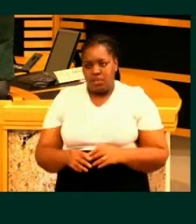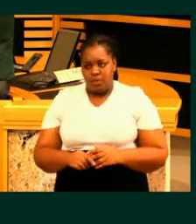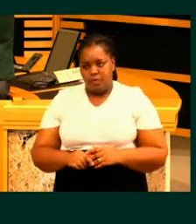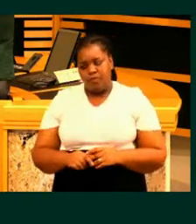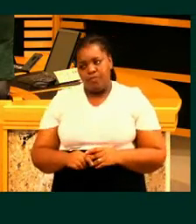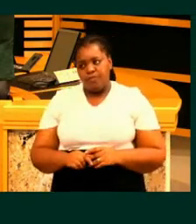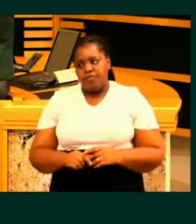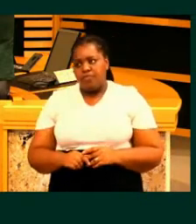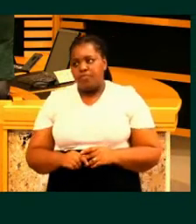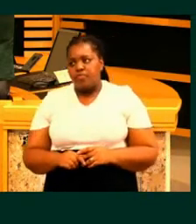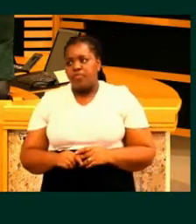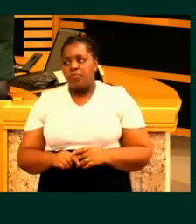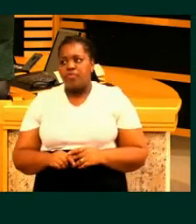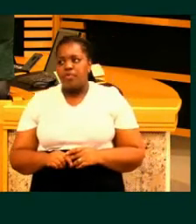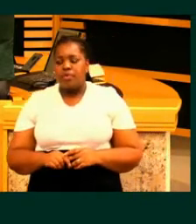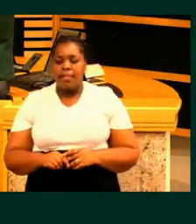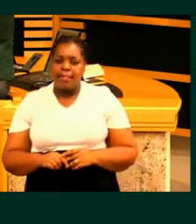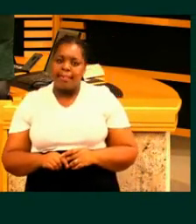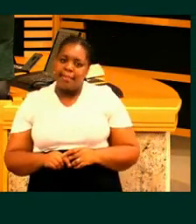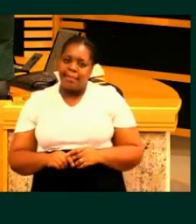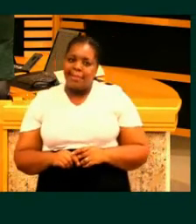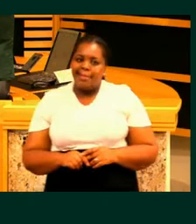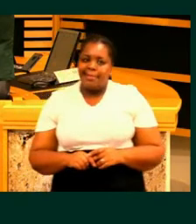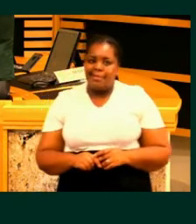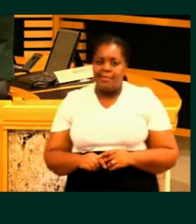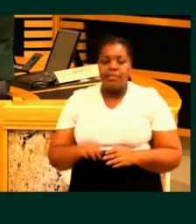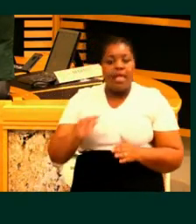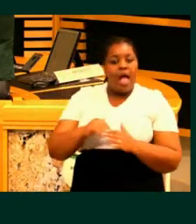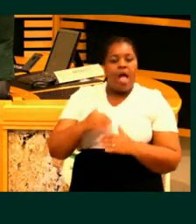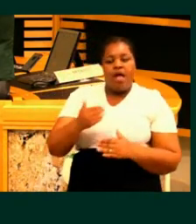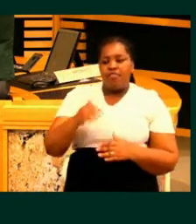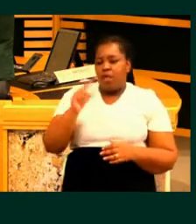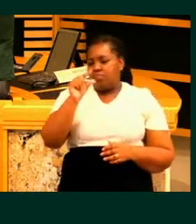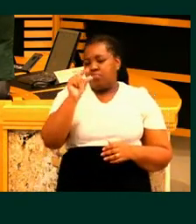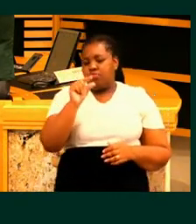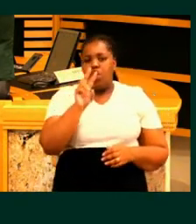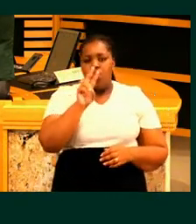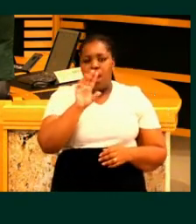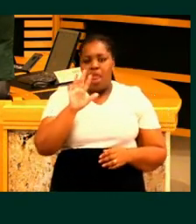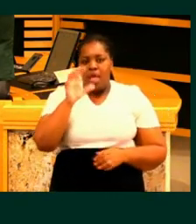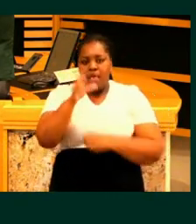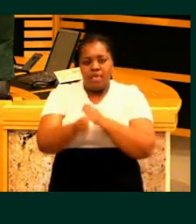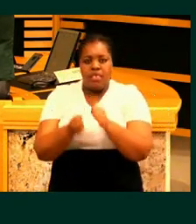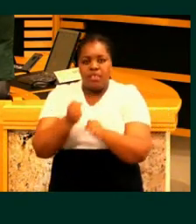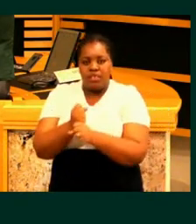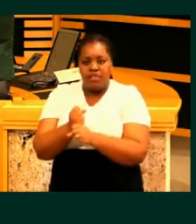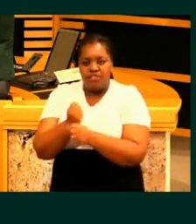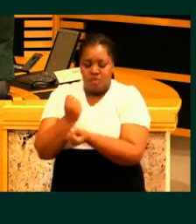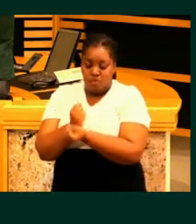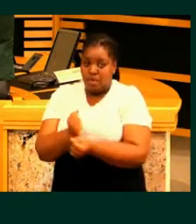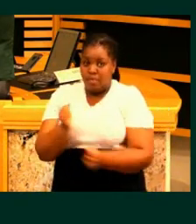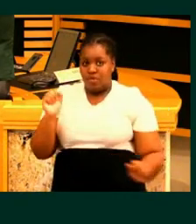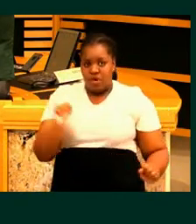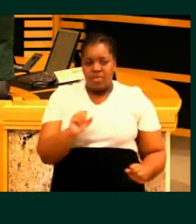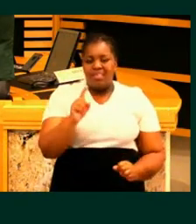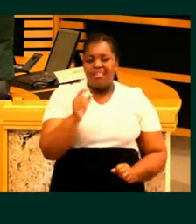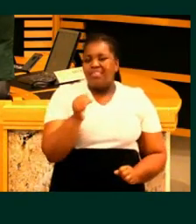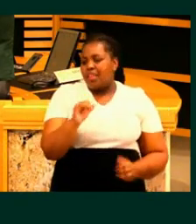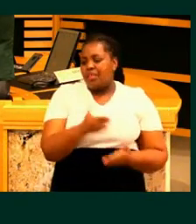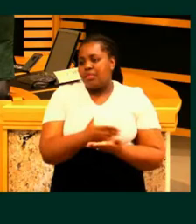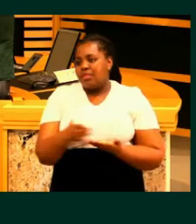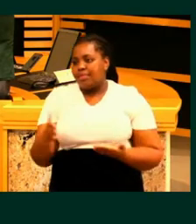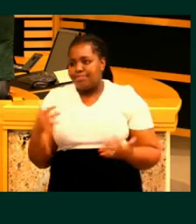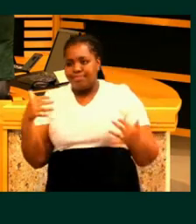Learners after almost 29 years into democracy there are still some